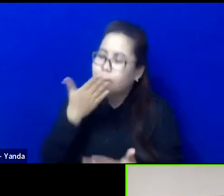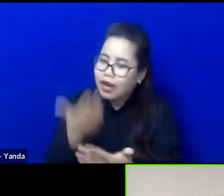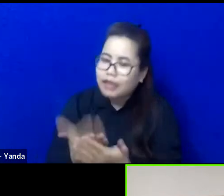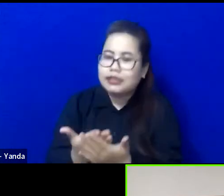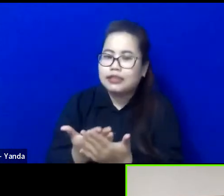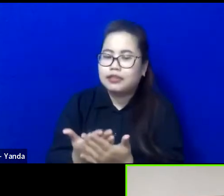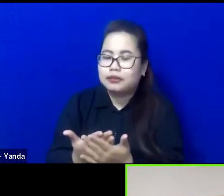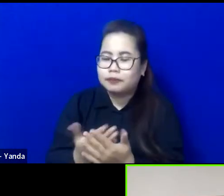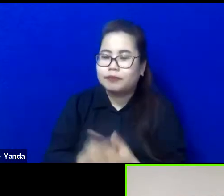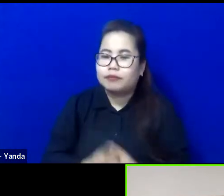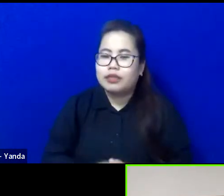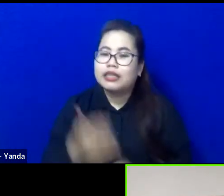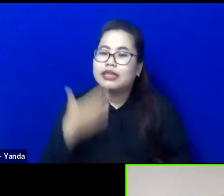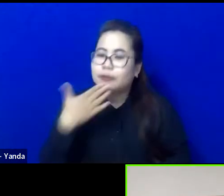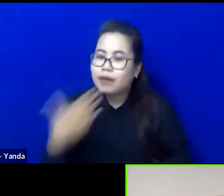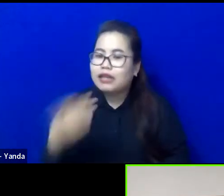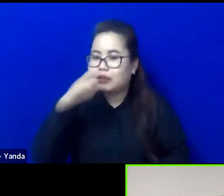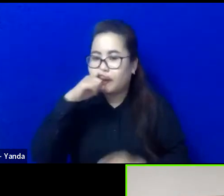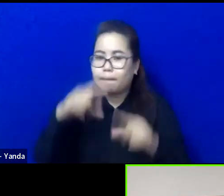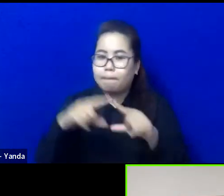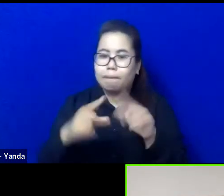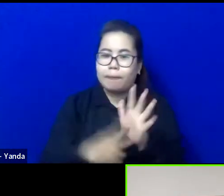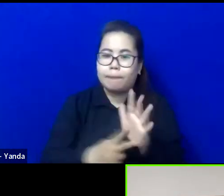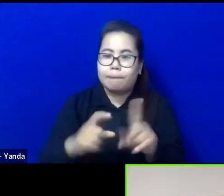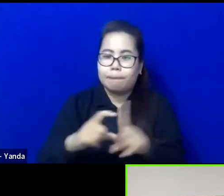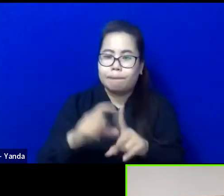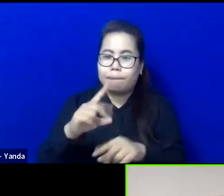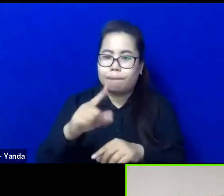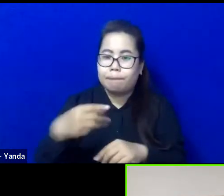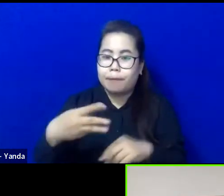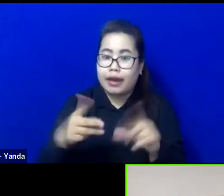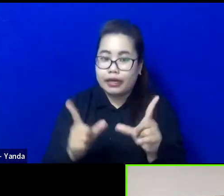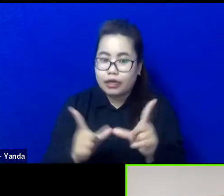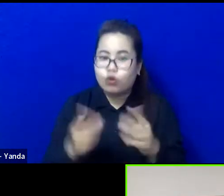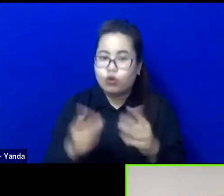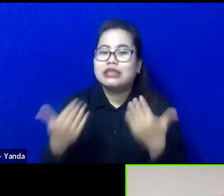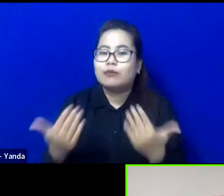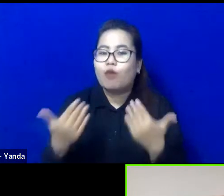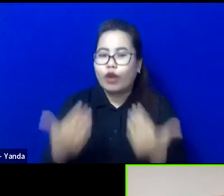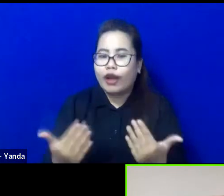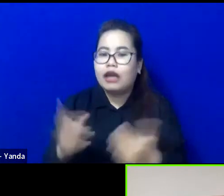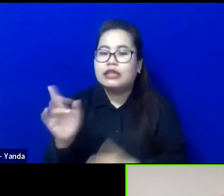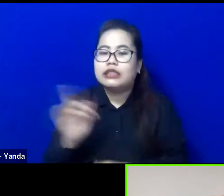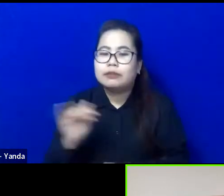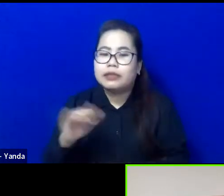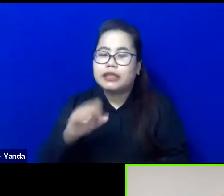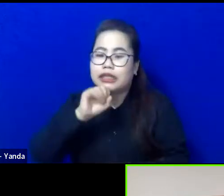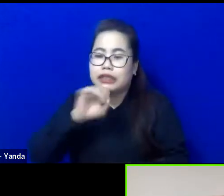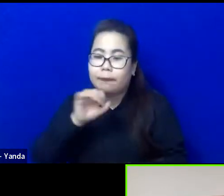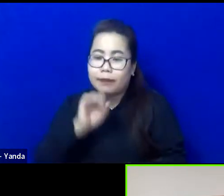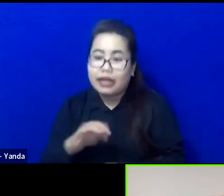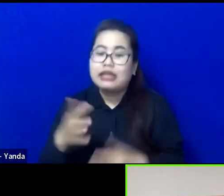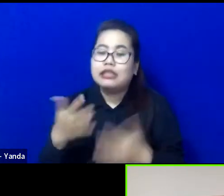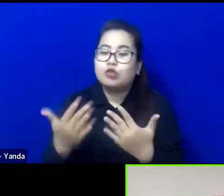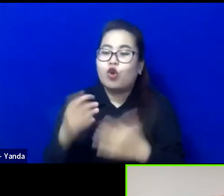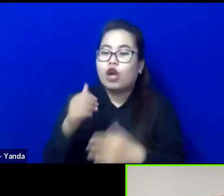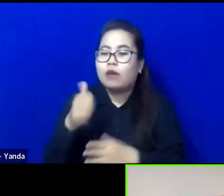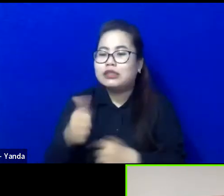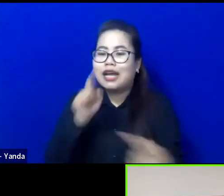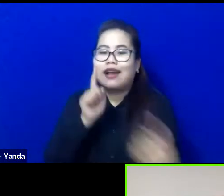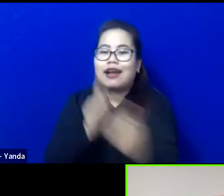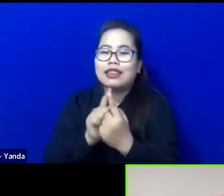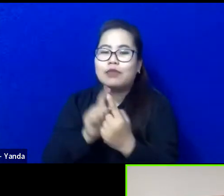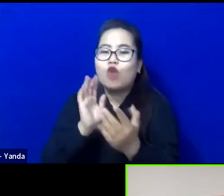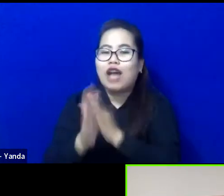you so much, Pa Andrew. And hopefully, like I said, we will be able to see you in person one day in Jogja or in Medan